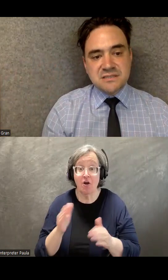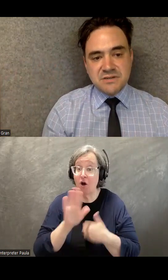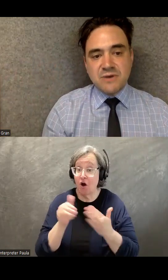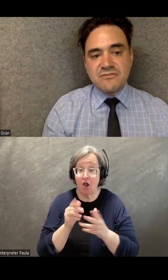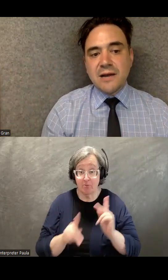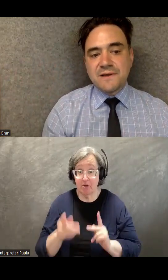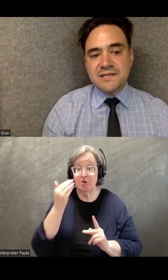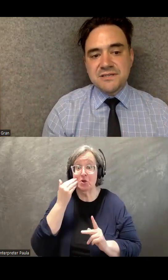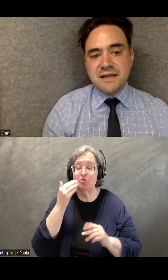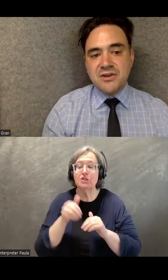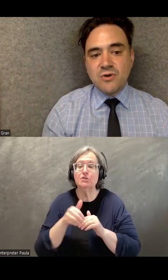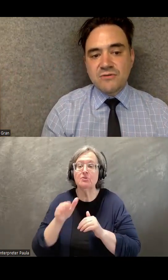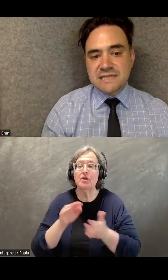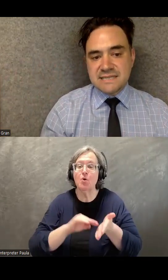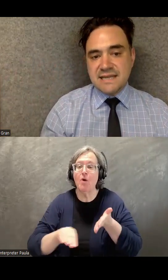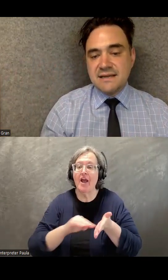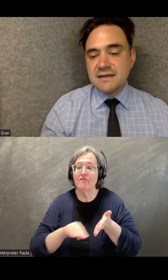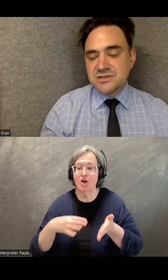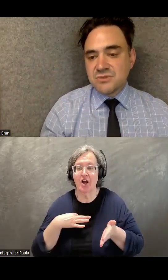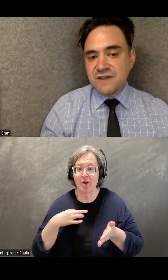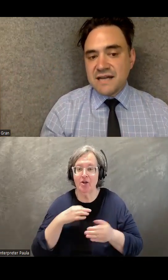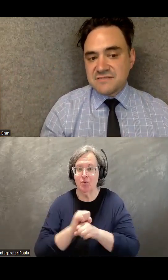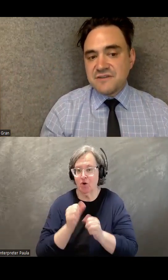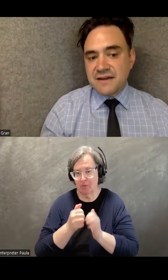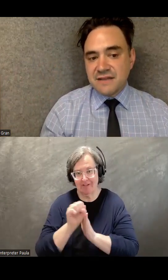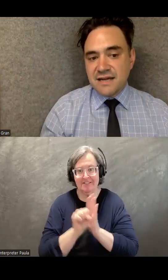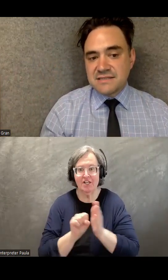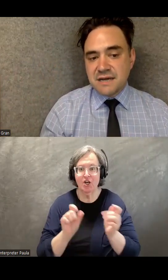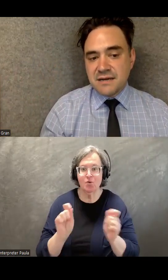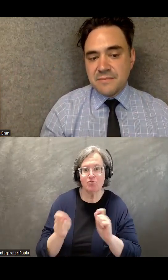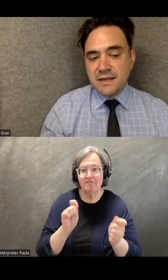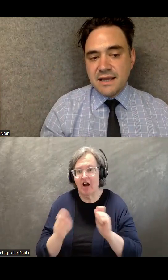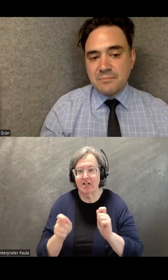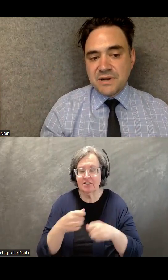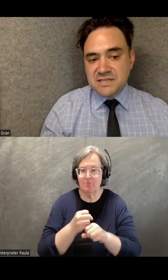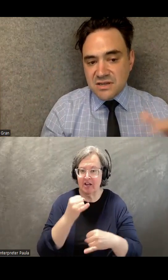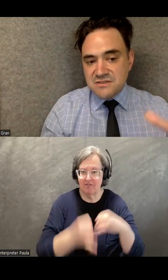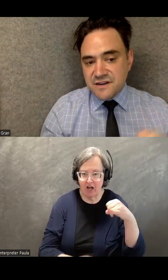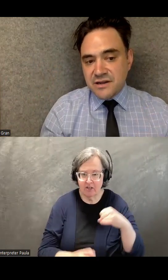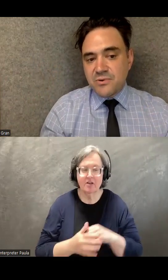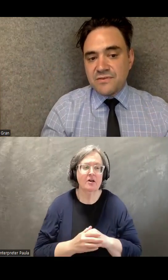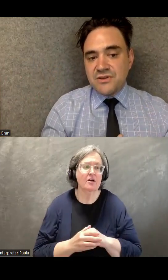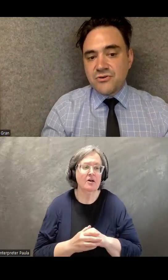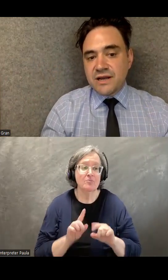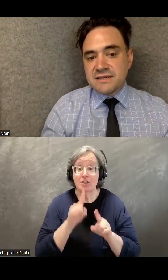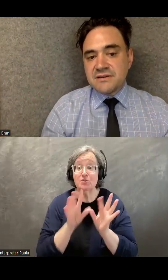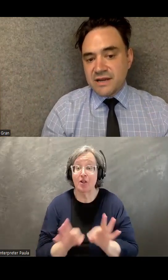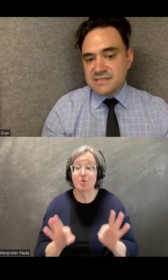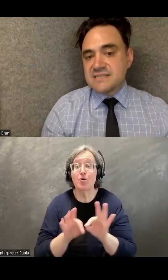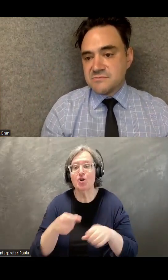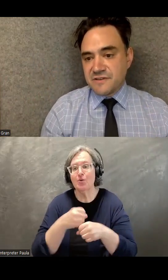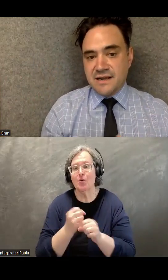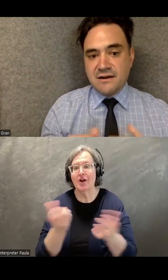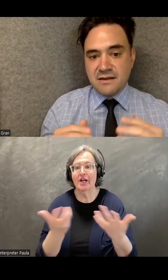page, you submit a waiver application and you work with the state to revise and finalize. But it's also very important that you create an